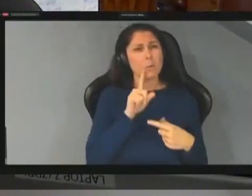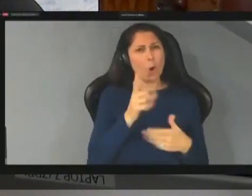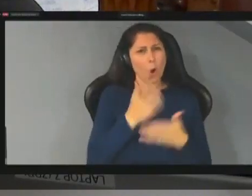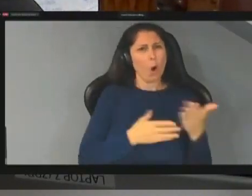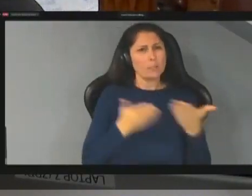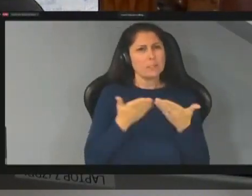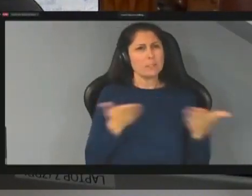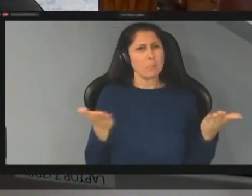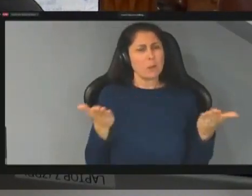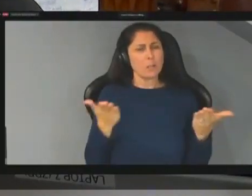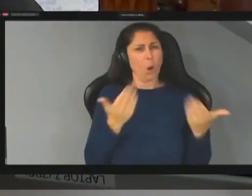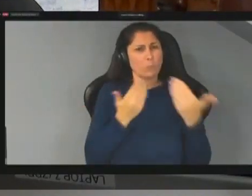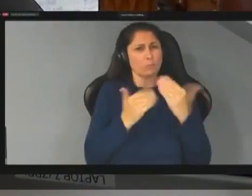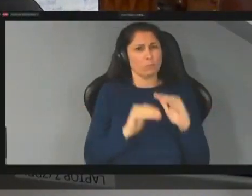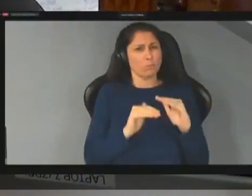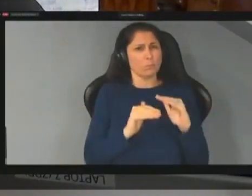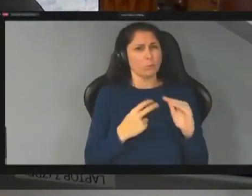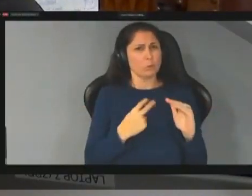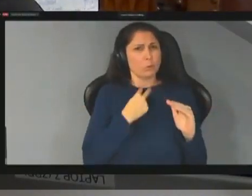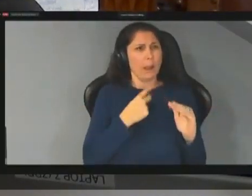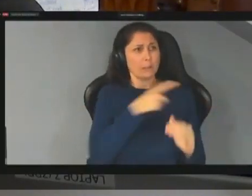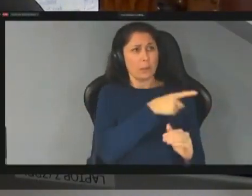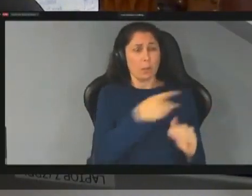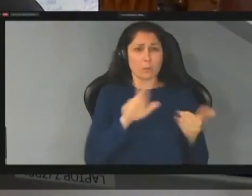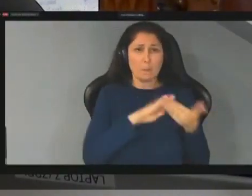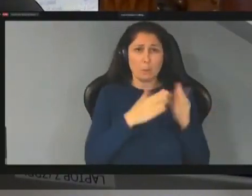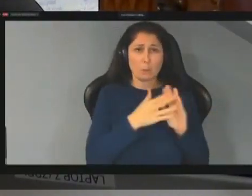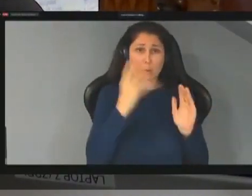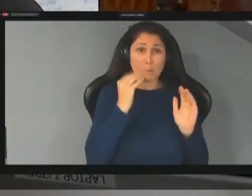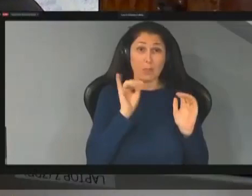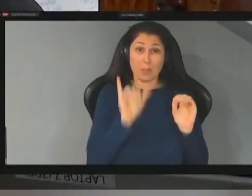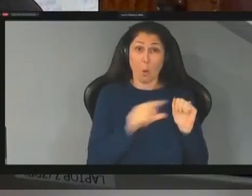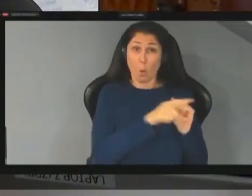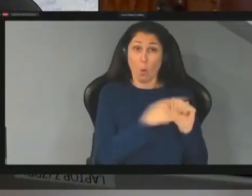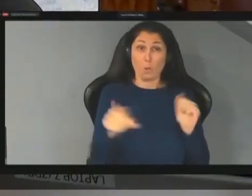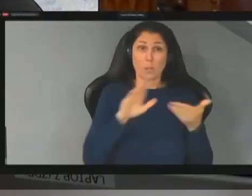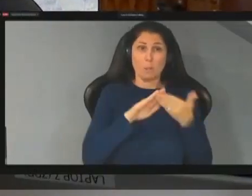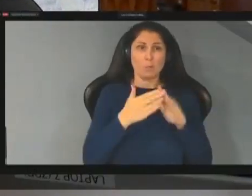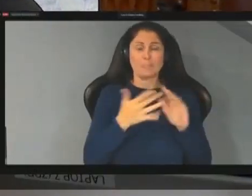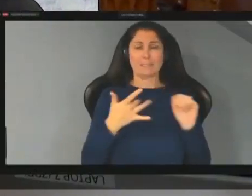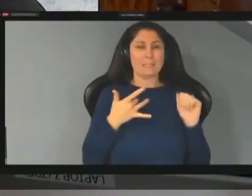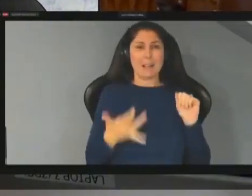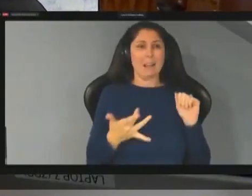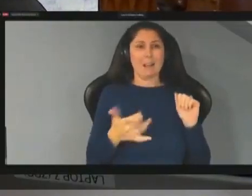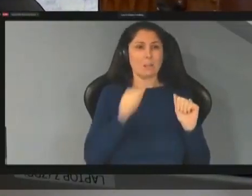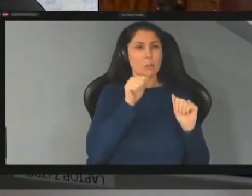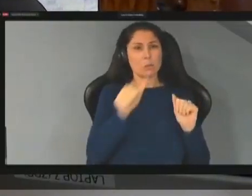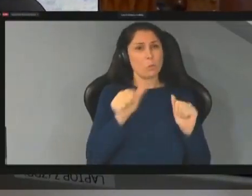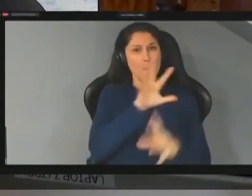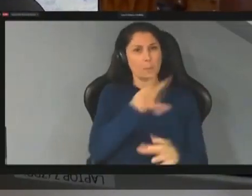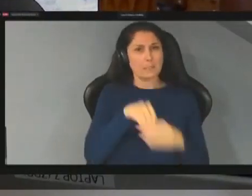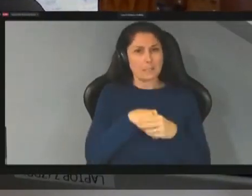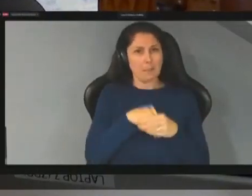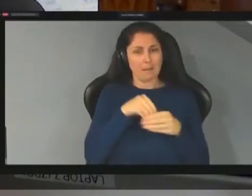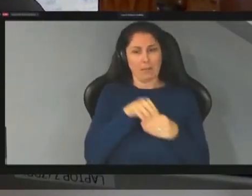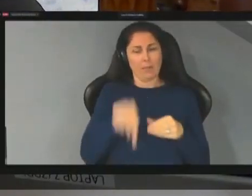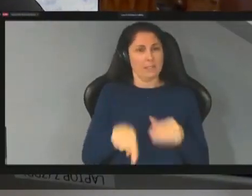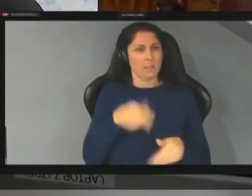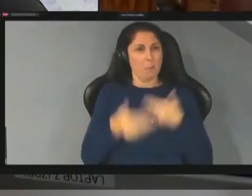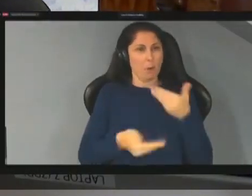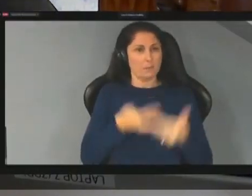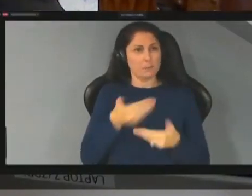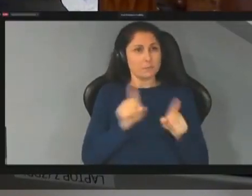that communities are experiencing, and those communities tend to not fully participate in this process as they